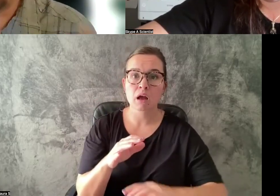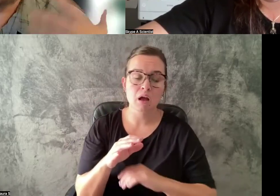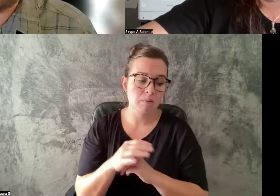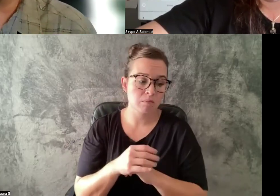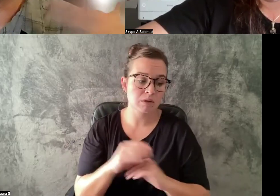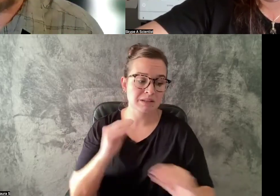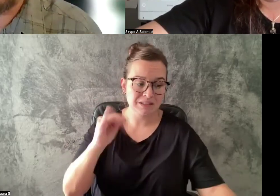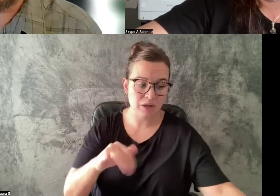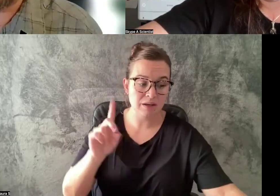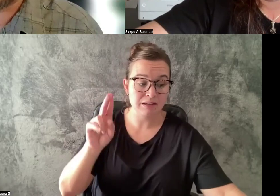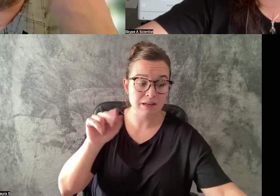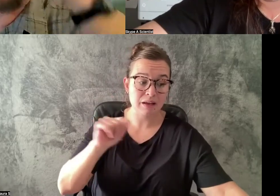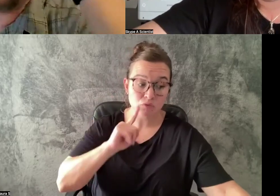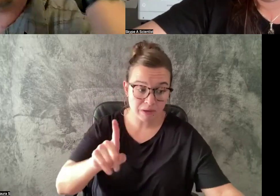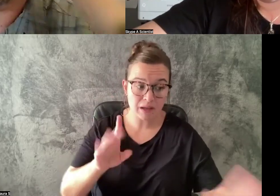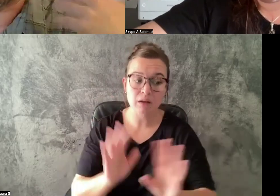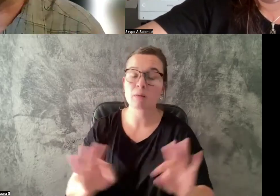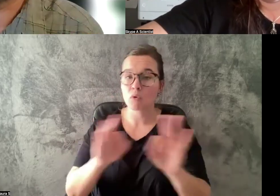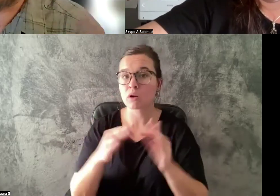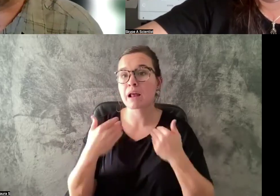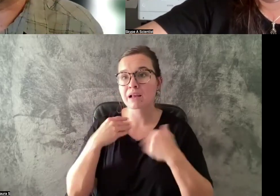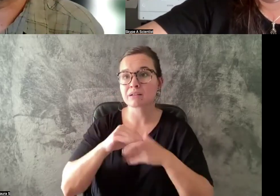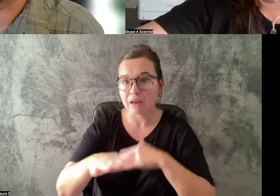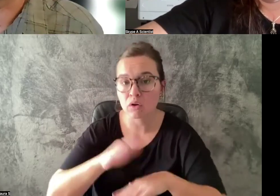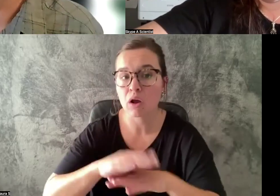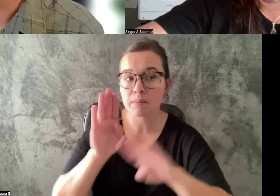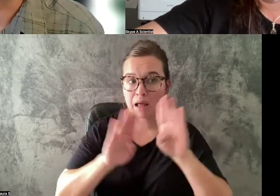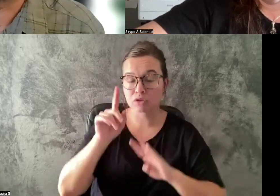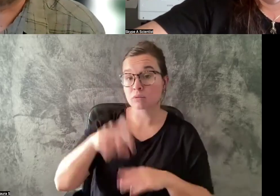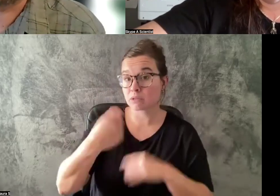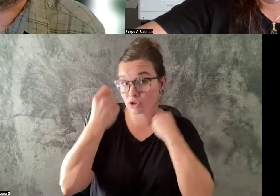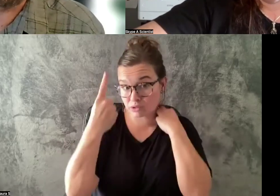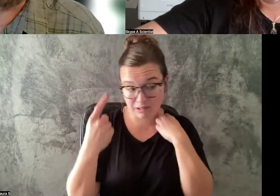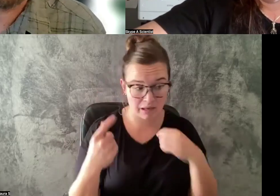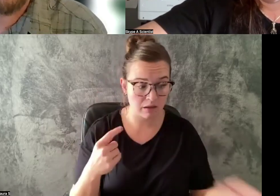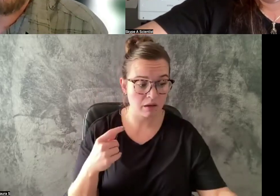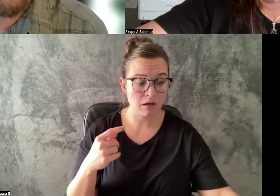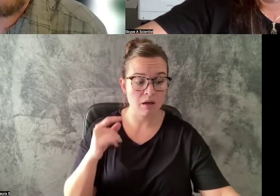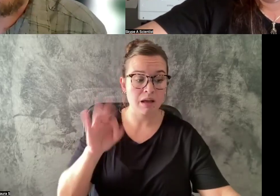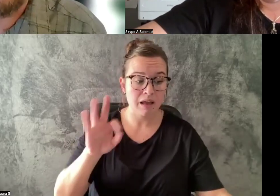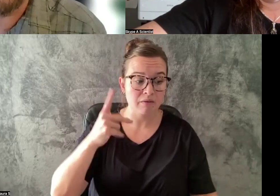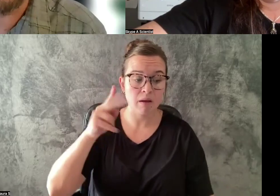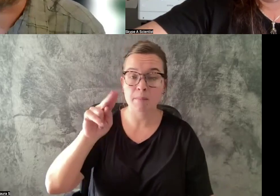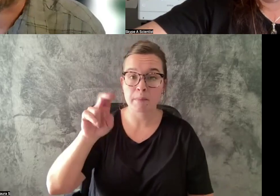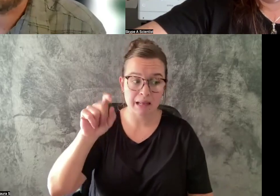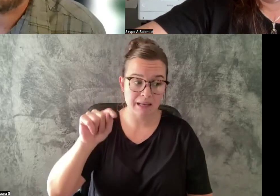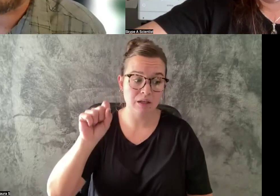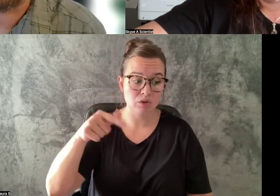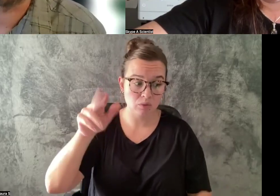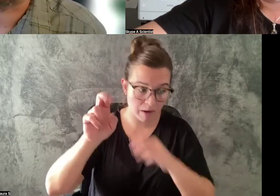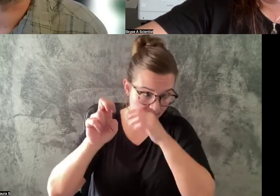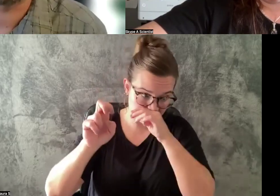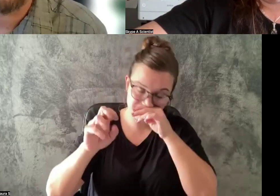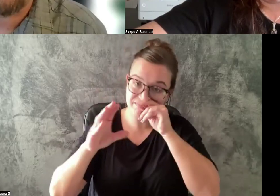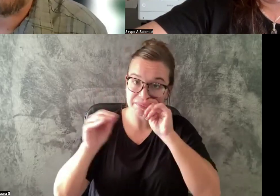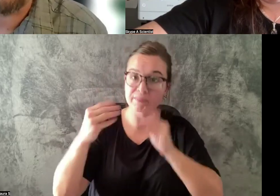DNA is real and important and obviously has an impact on our biology. We have to understand it. But if the Punnett square and Mendelian